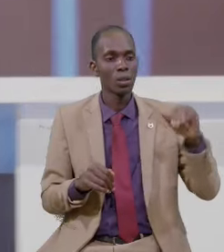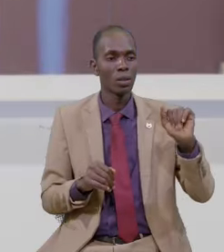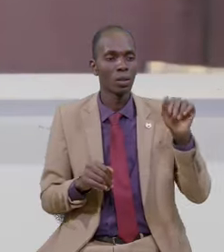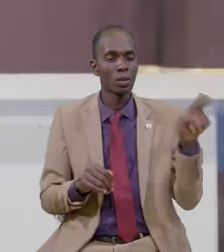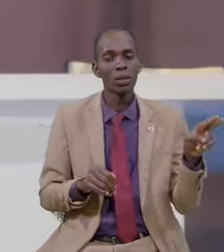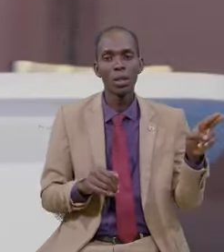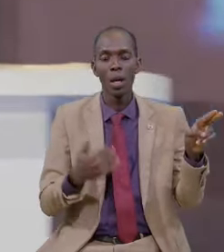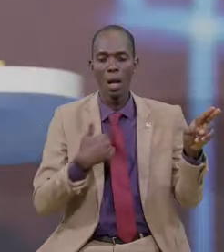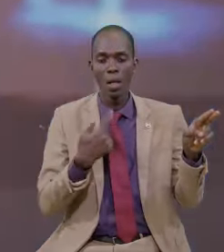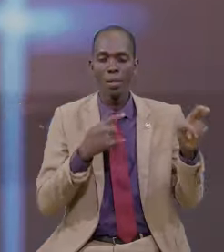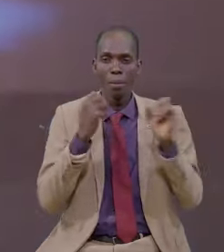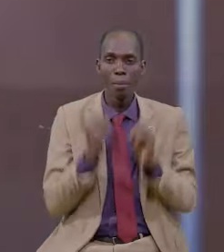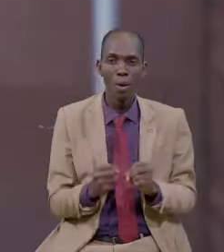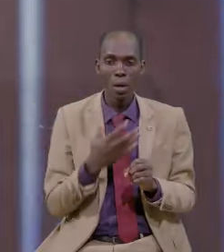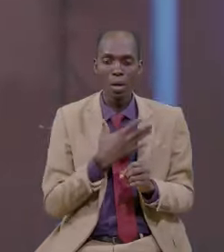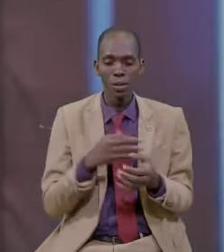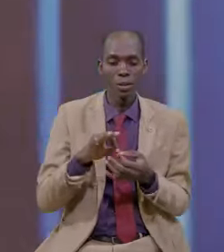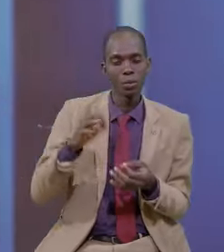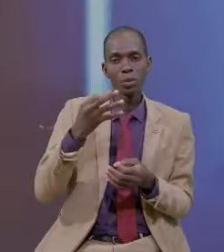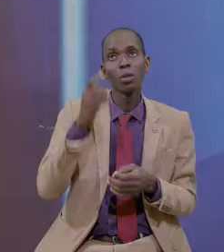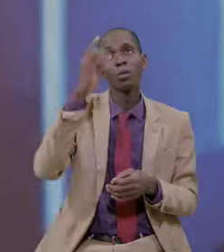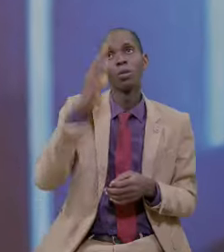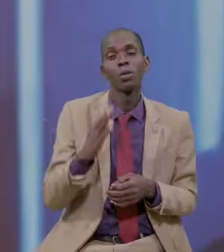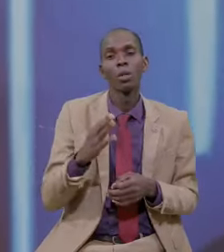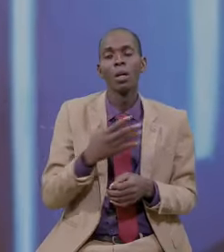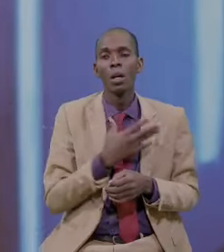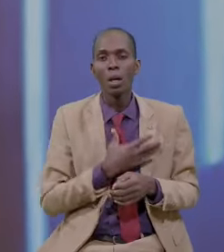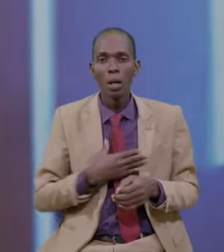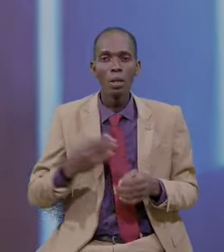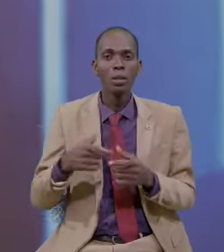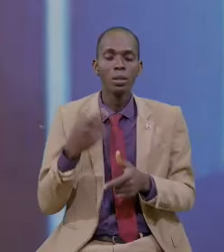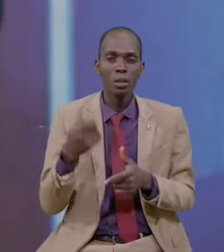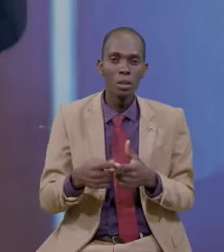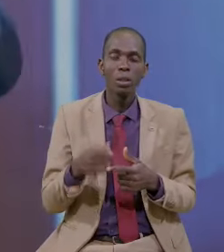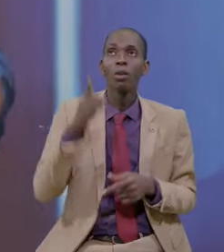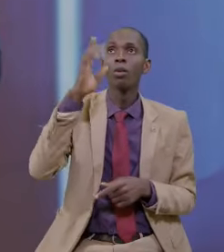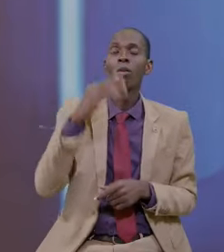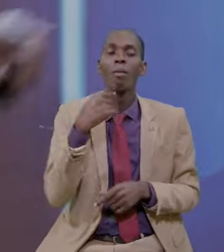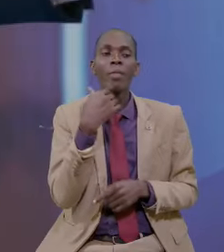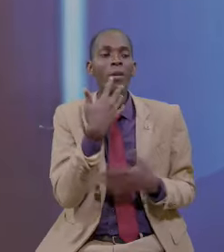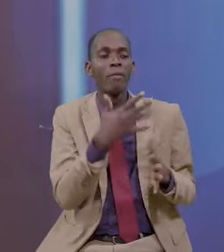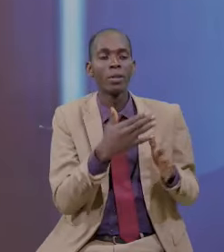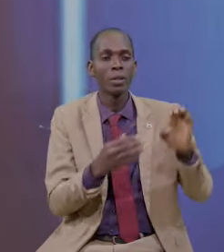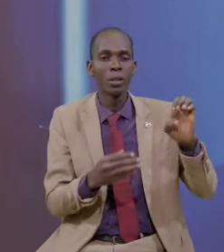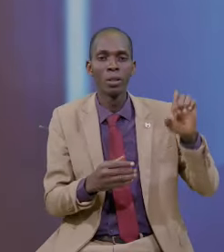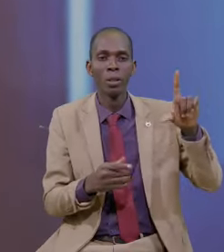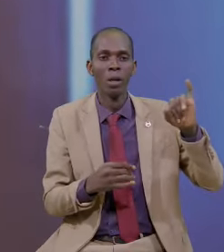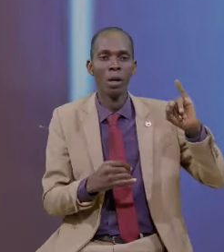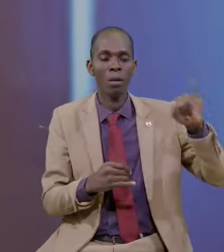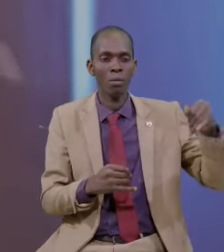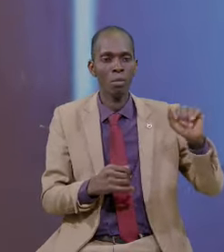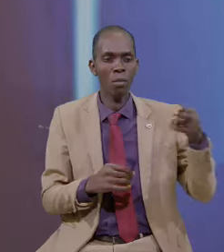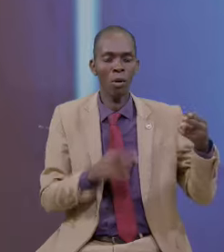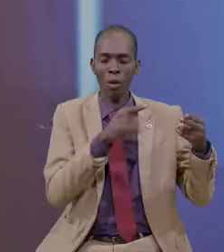And God had told Elijah, you will anoint anointing. You will anoint